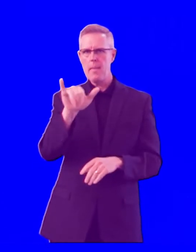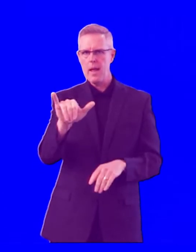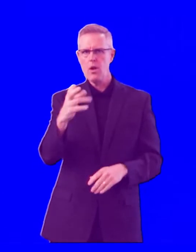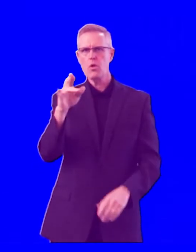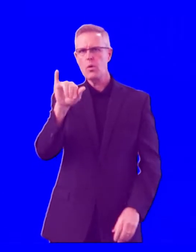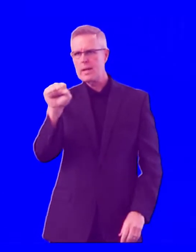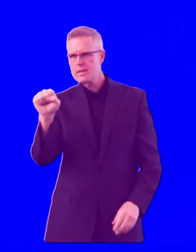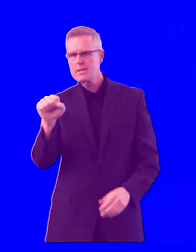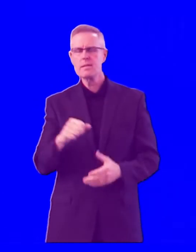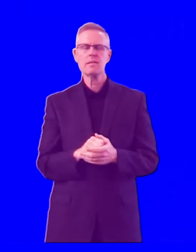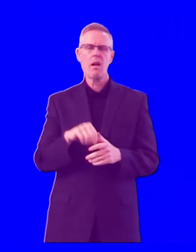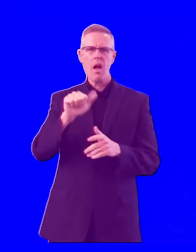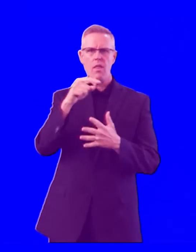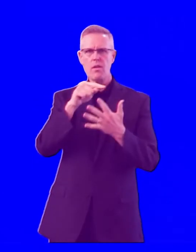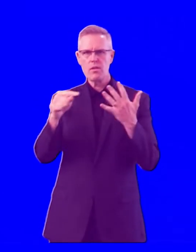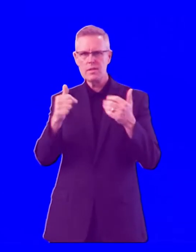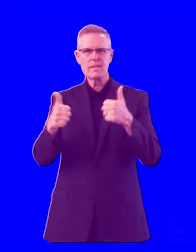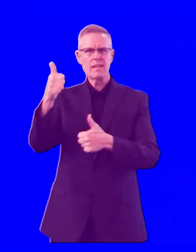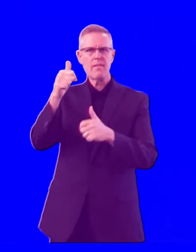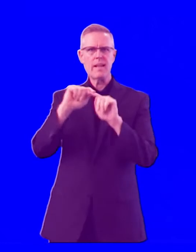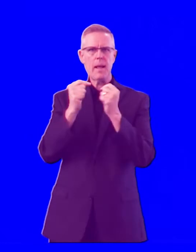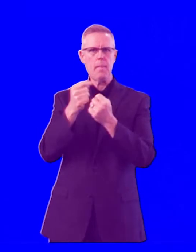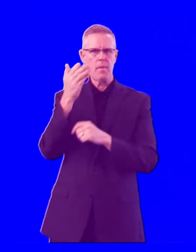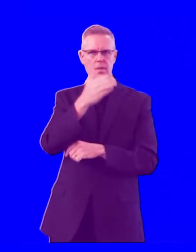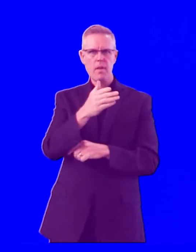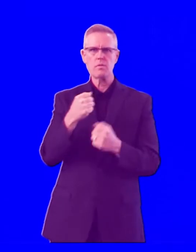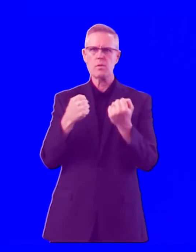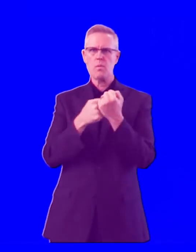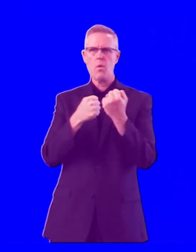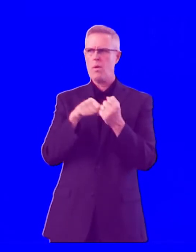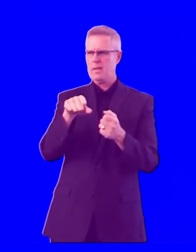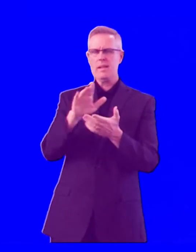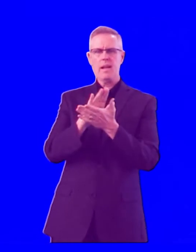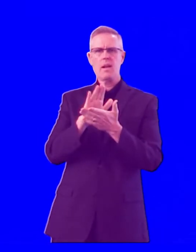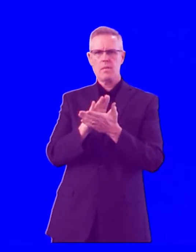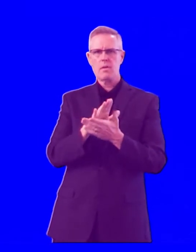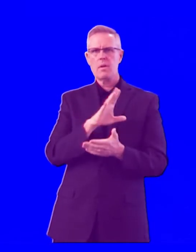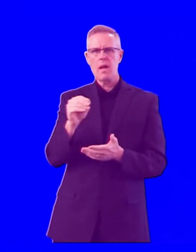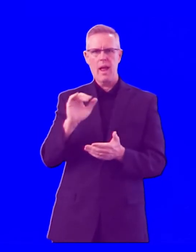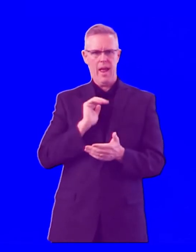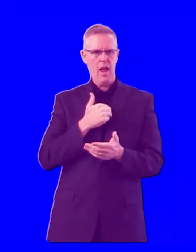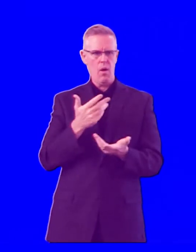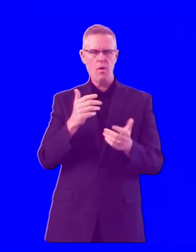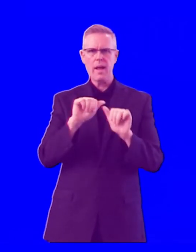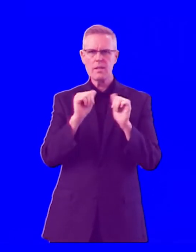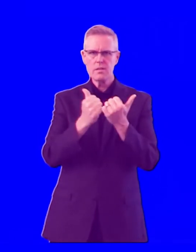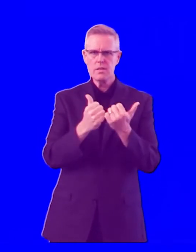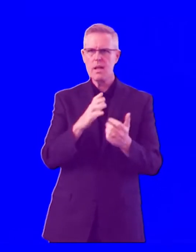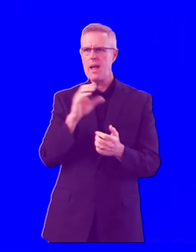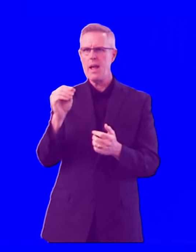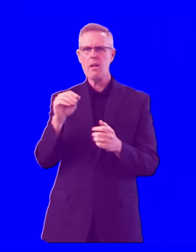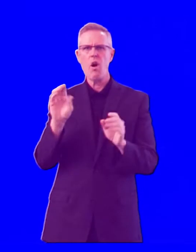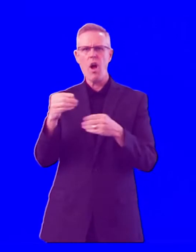Amy and Chris and the rest of the executive team there that support the Academy, and certainly our own agency and